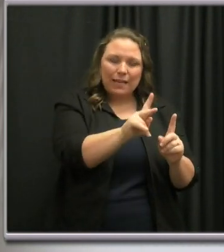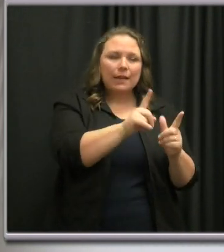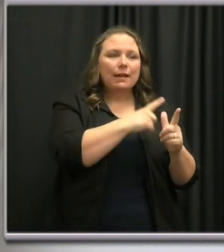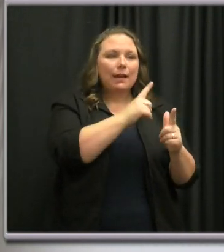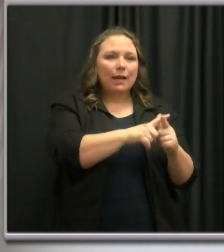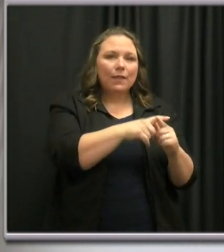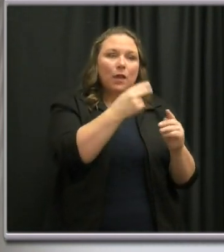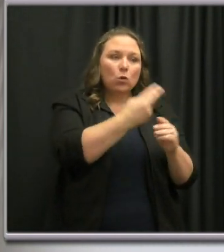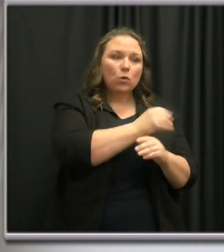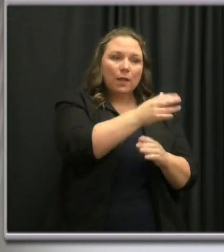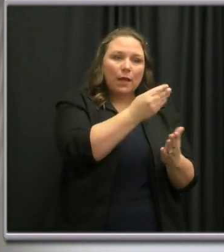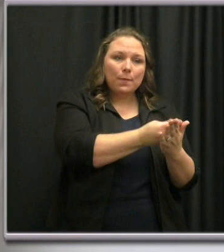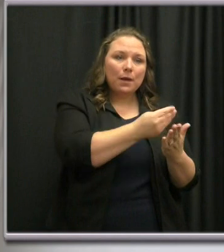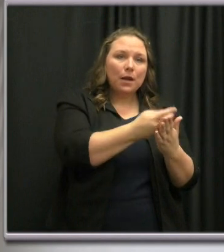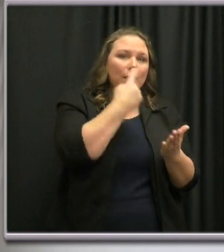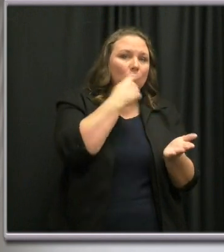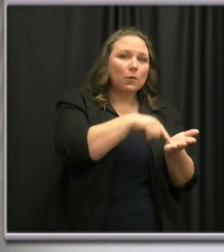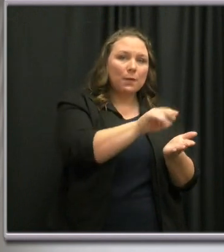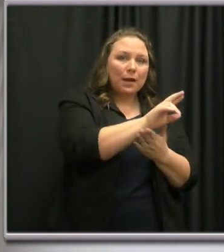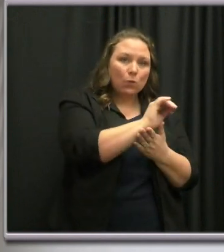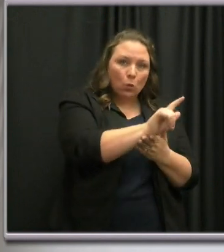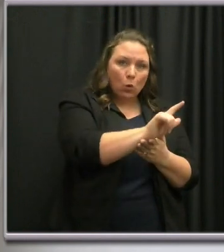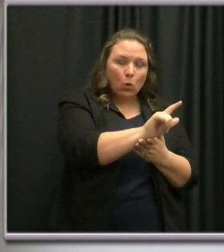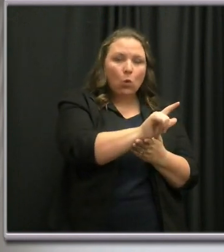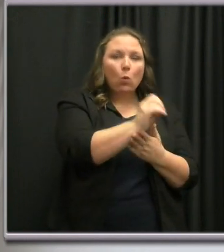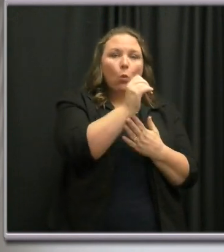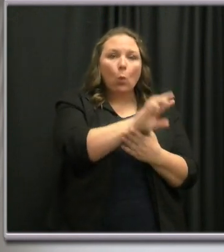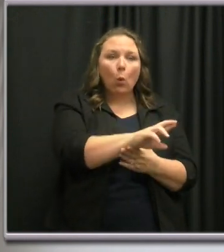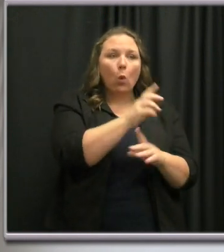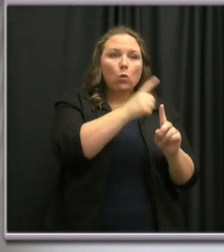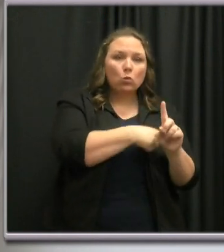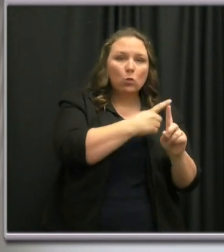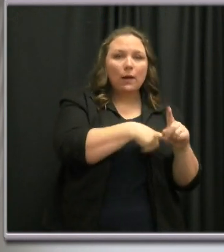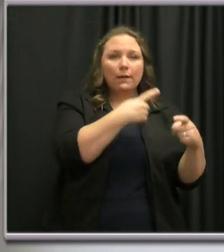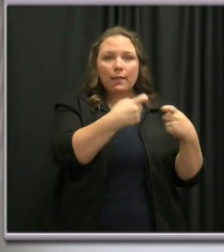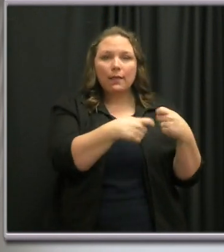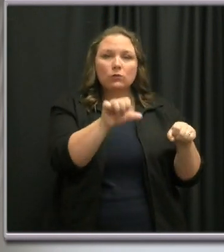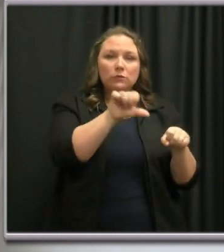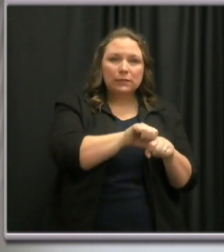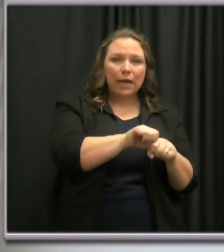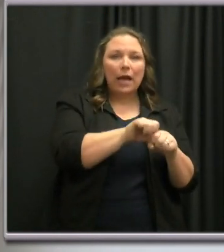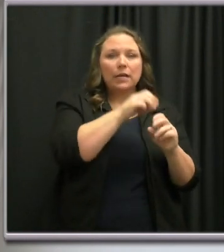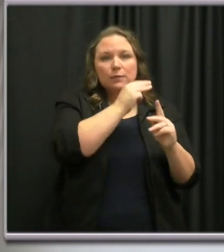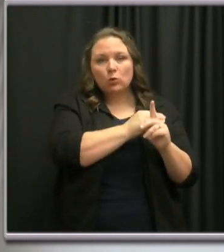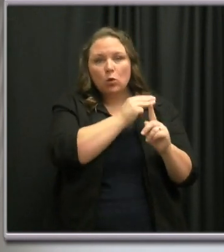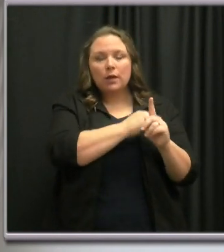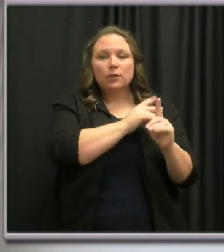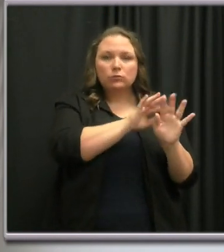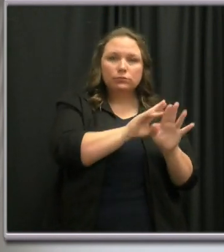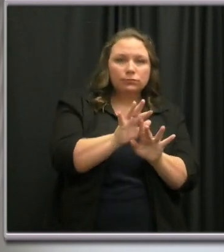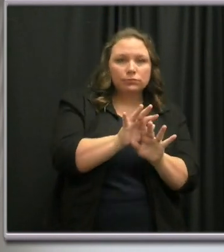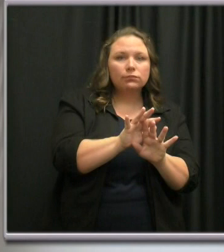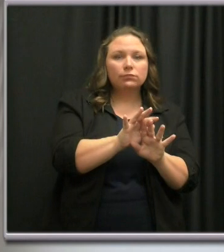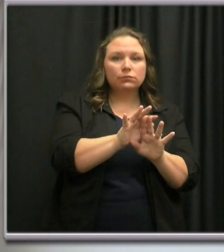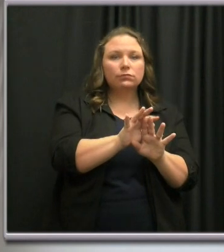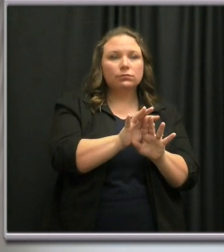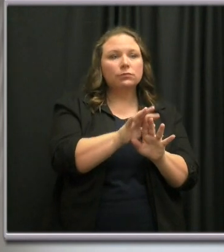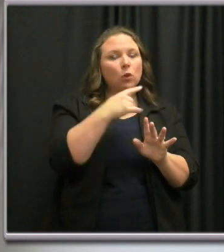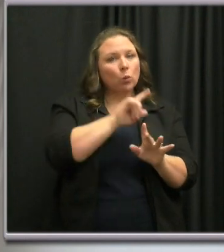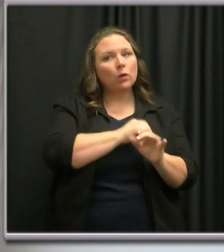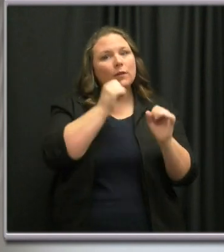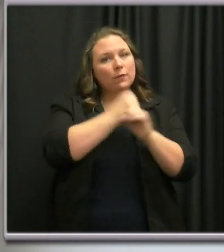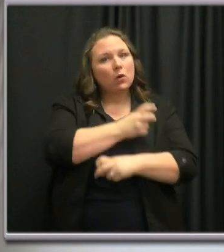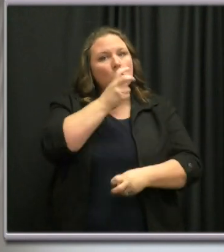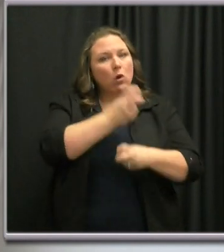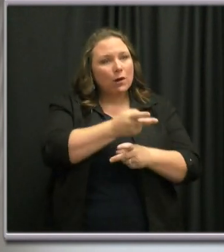monies for payroll, you can also use them for rent, utilities, and mortgage interest. And NFIB fought very hard for that